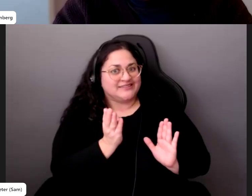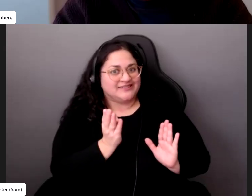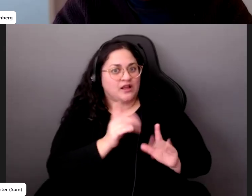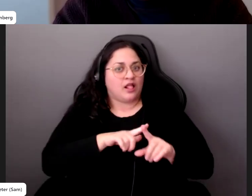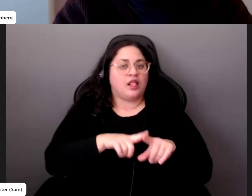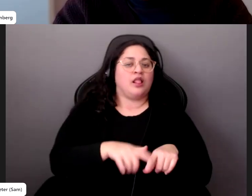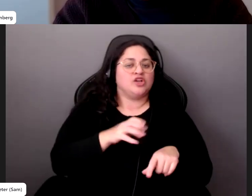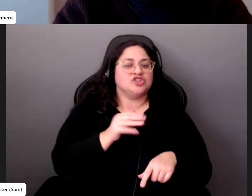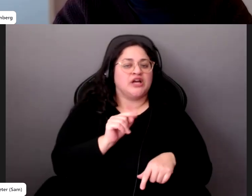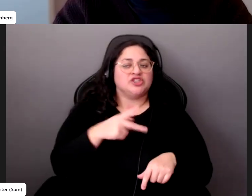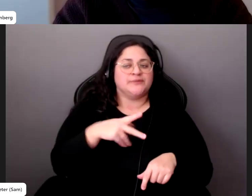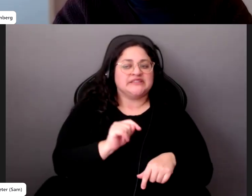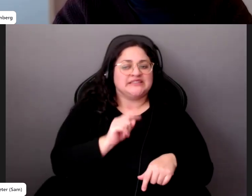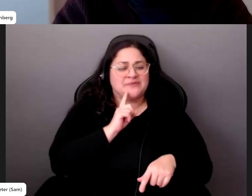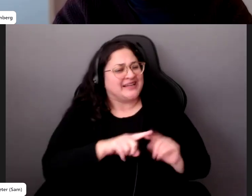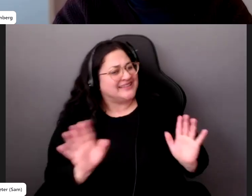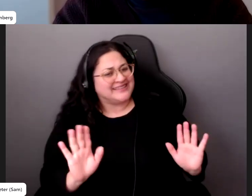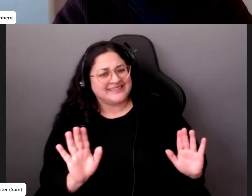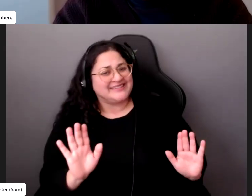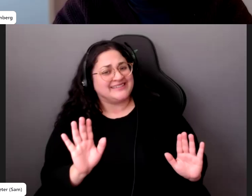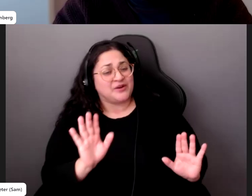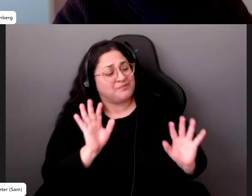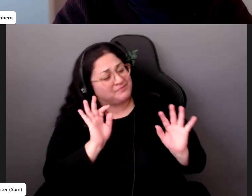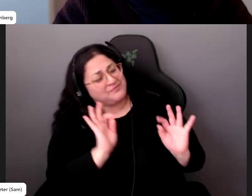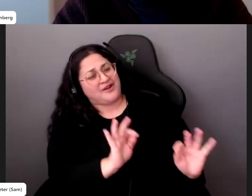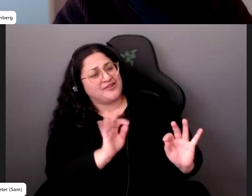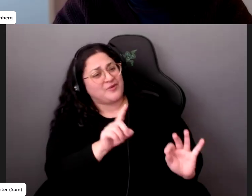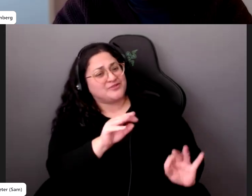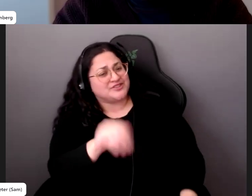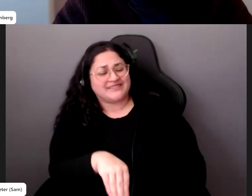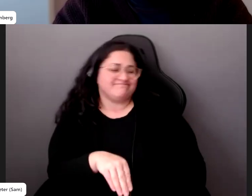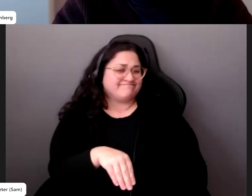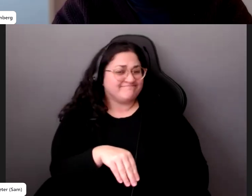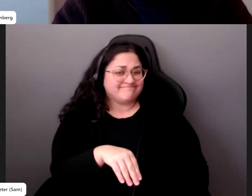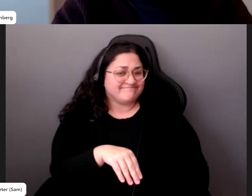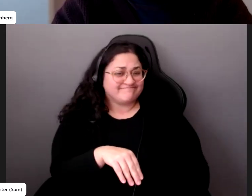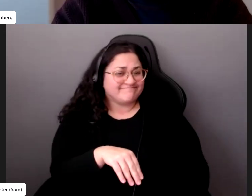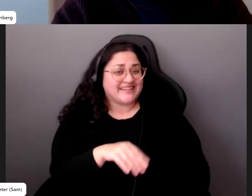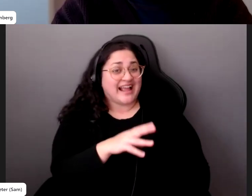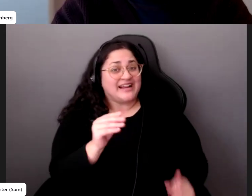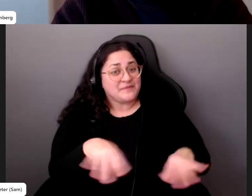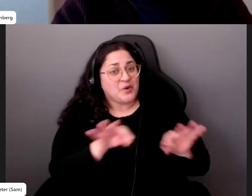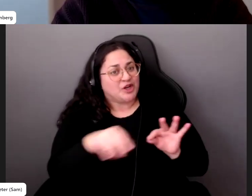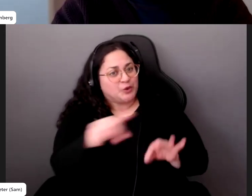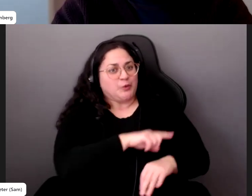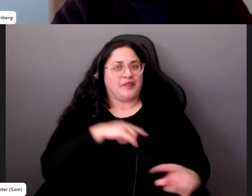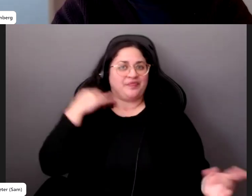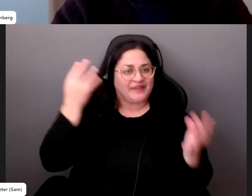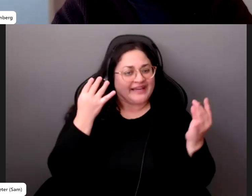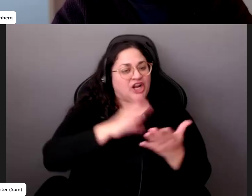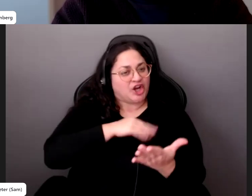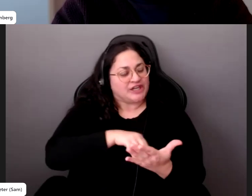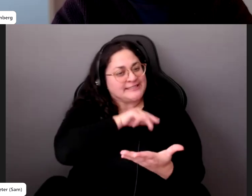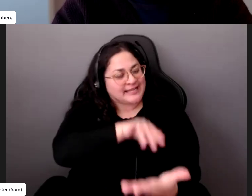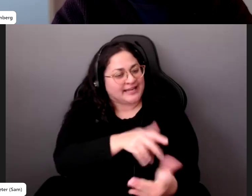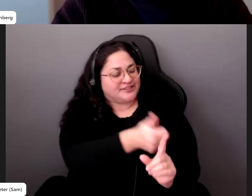for everything, and also because critical thinking remains a very important part of Yeah. education and of our existence as citizens. So I